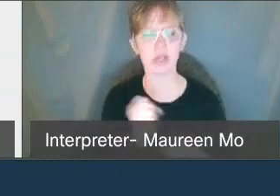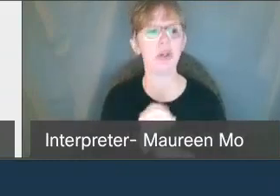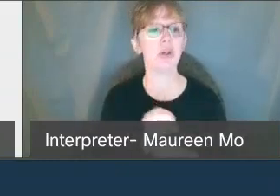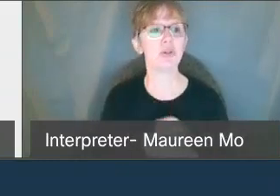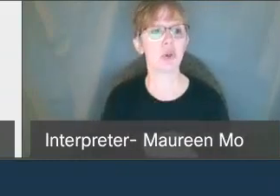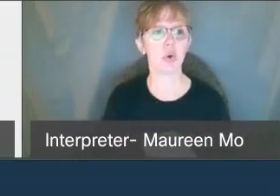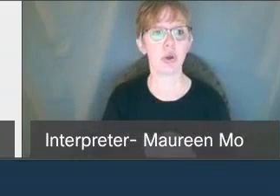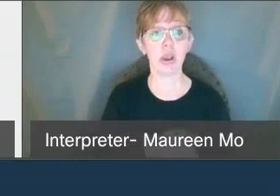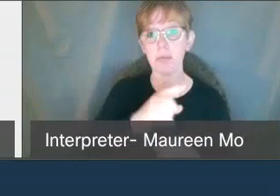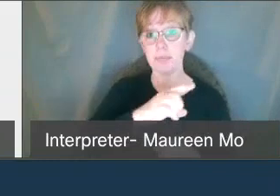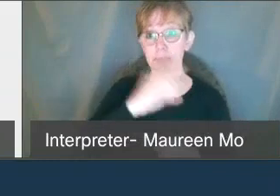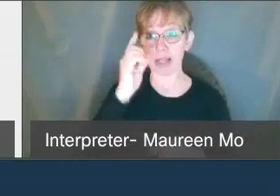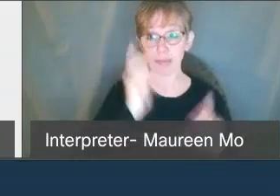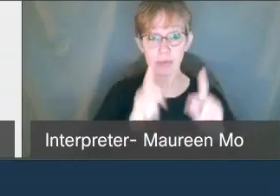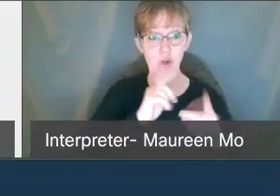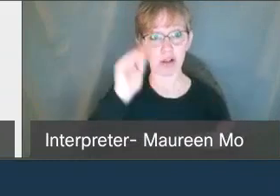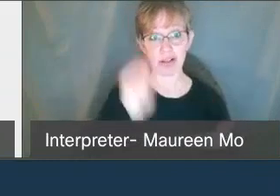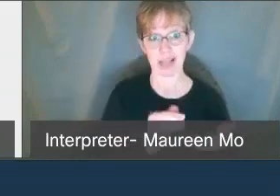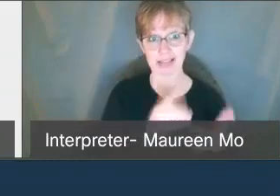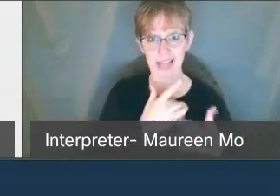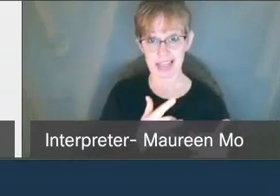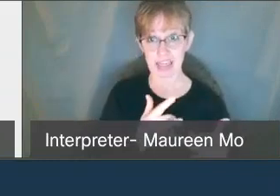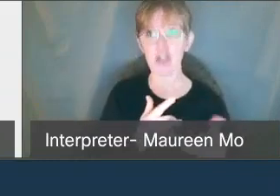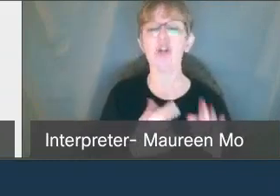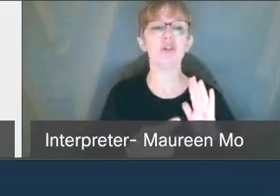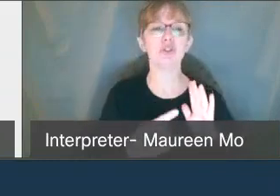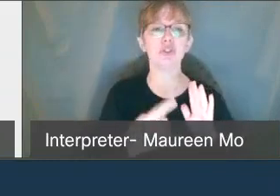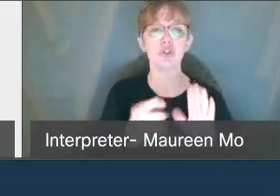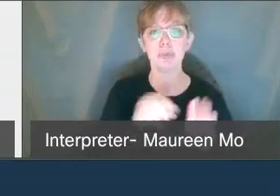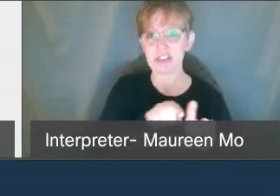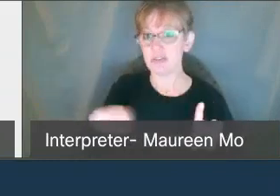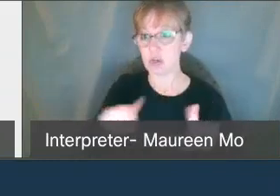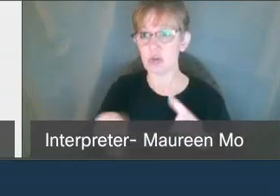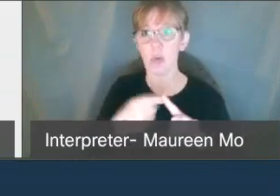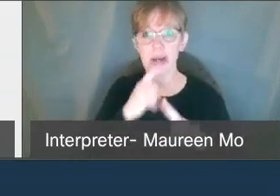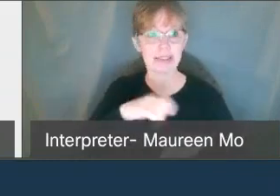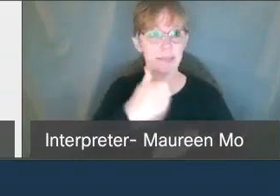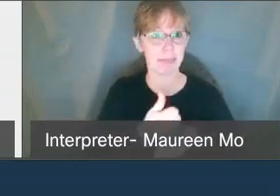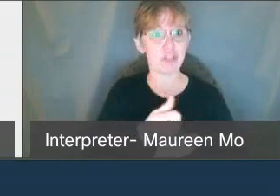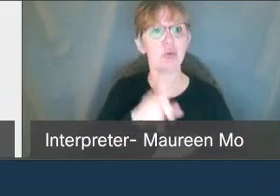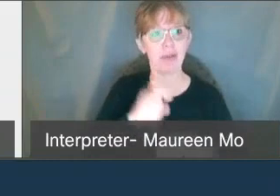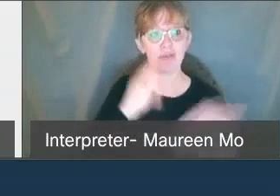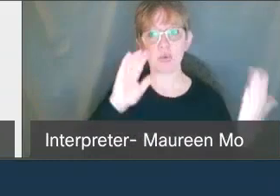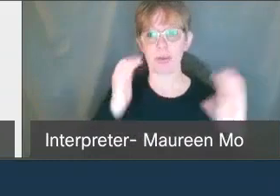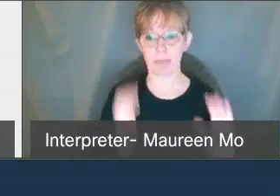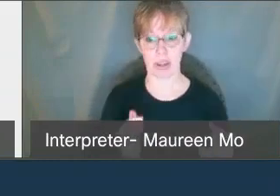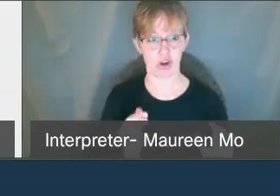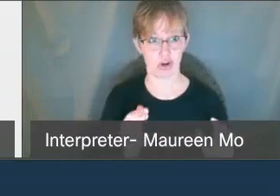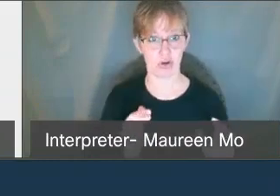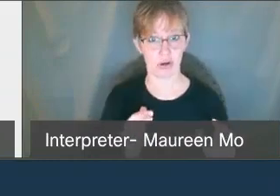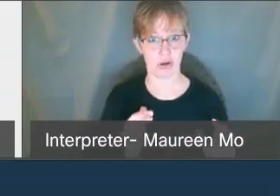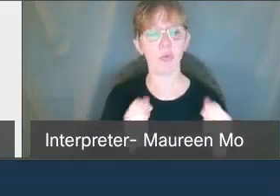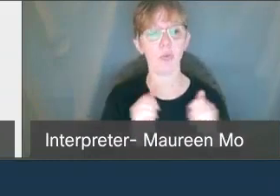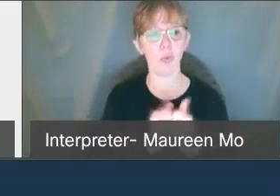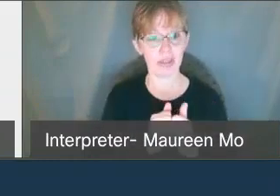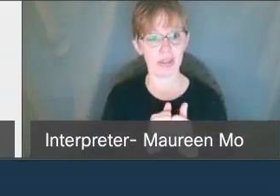to be diverted than white people once that risk assessment instrument has been implemented. So you have to compare the decisions with and